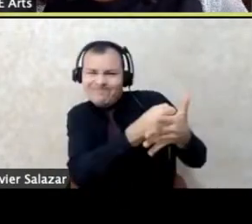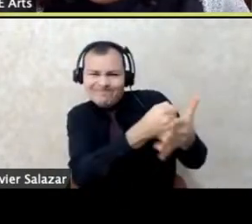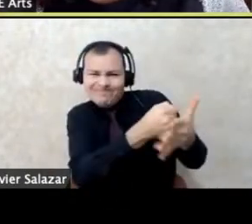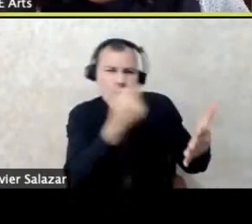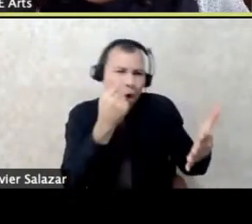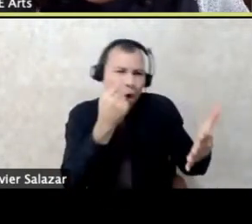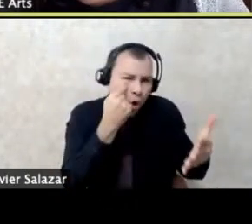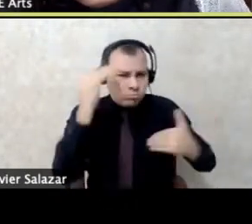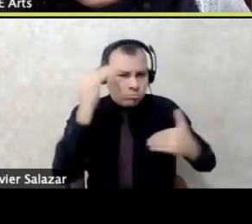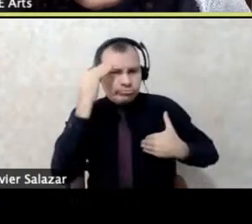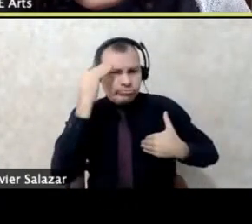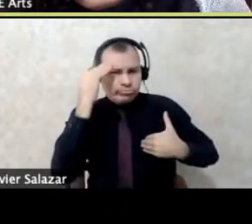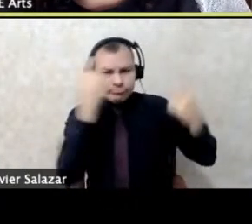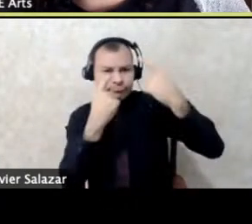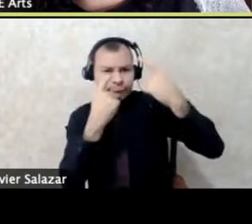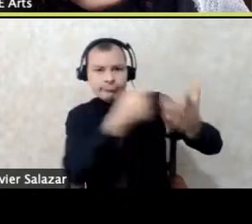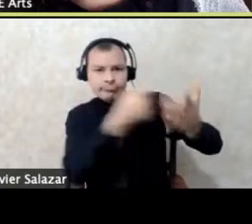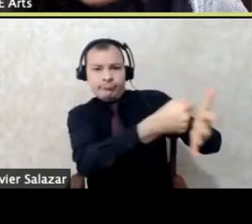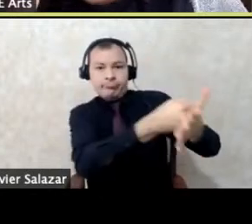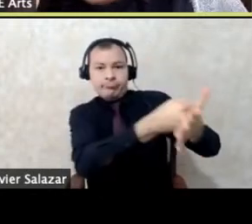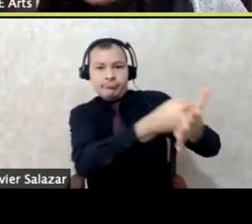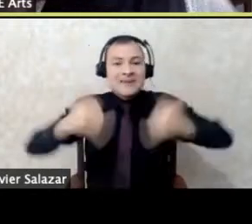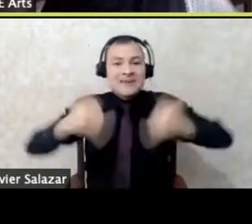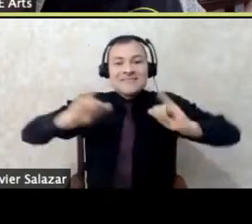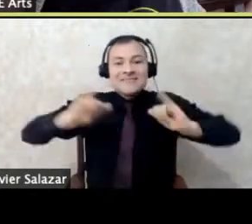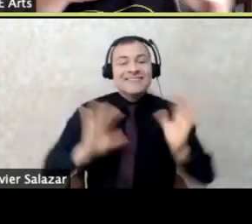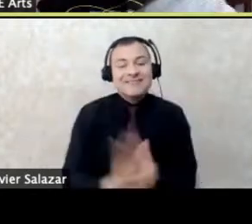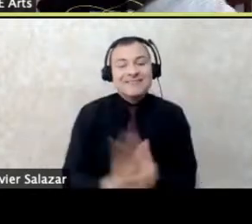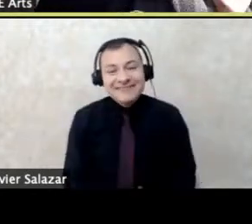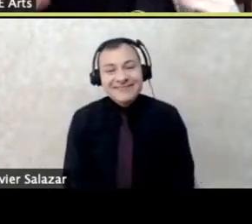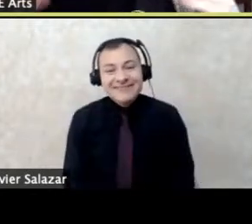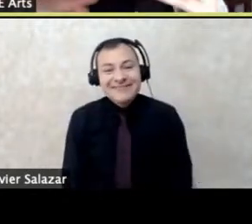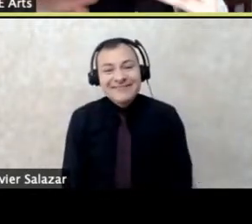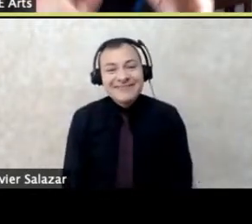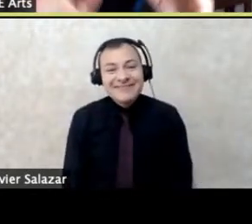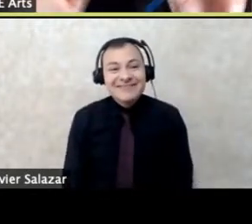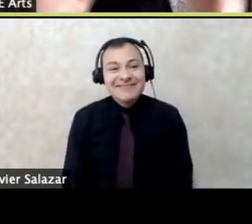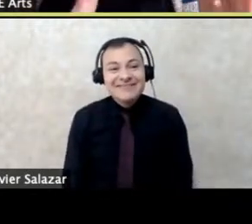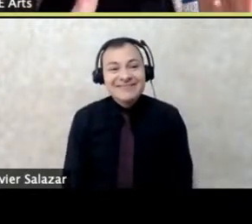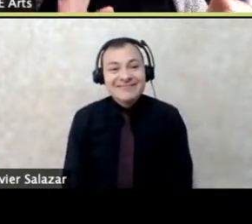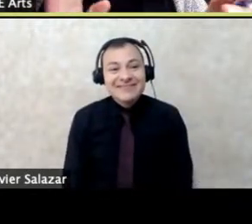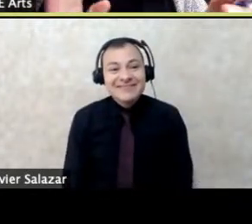Una de las razones por las que necesito que me den espacios para poder contarlo todo, o sea, que no importa si toman más.